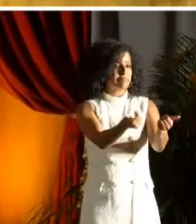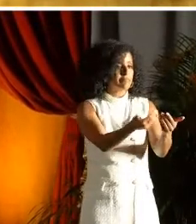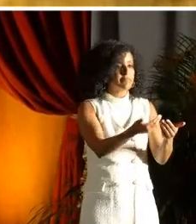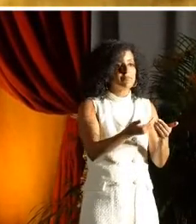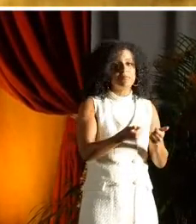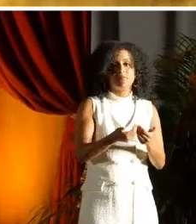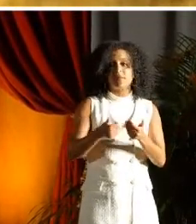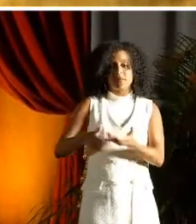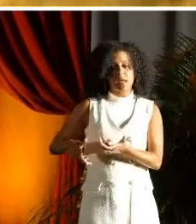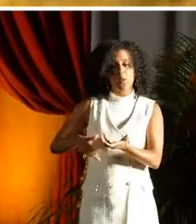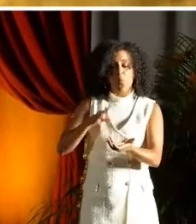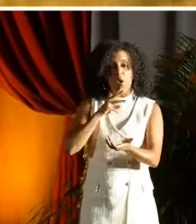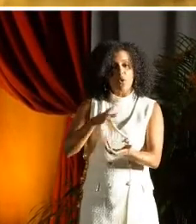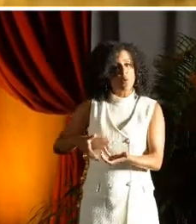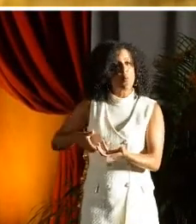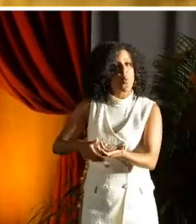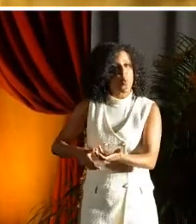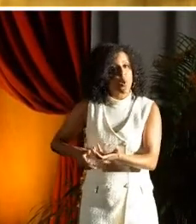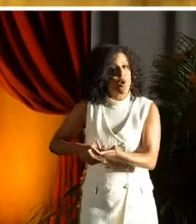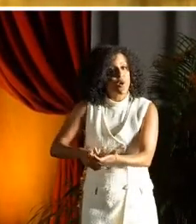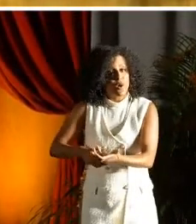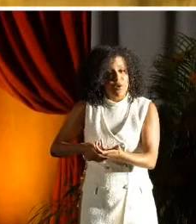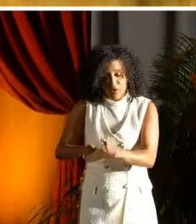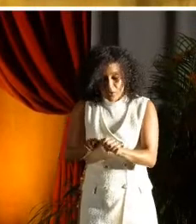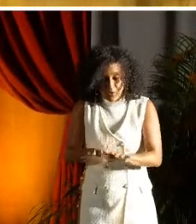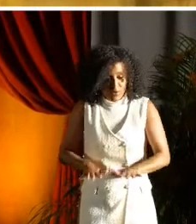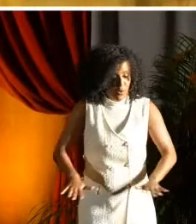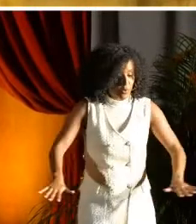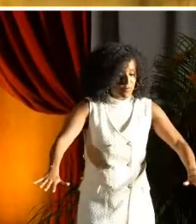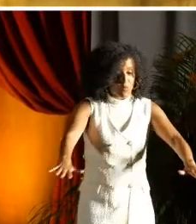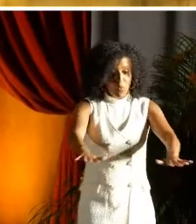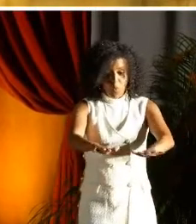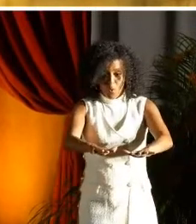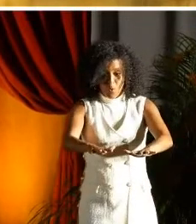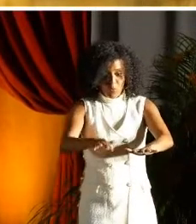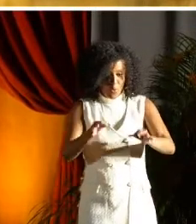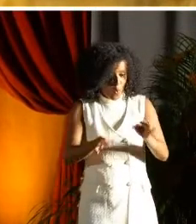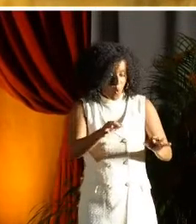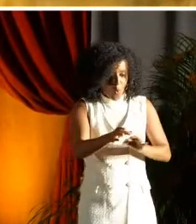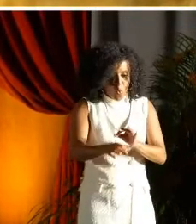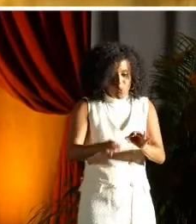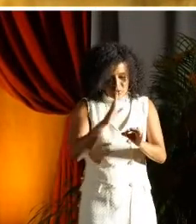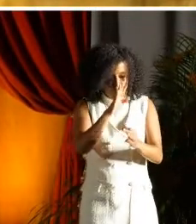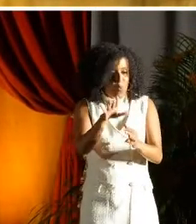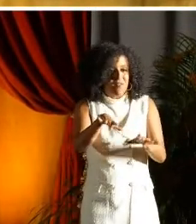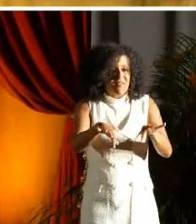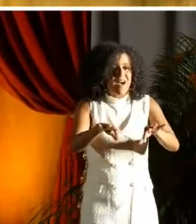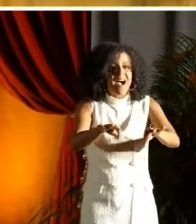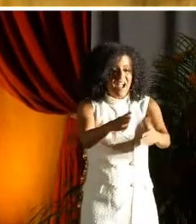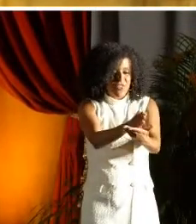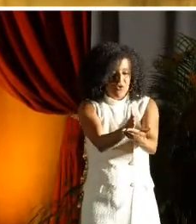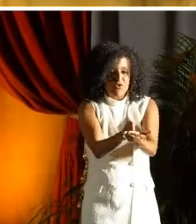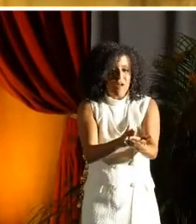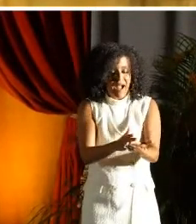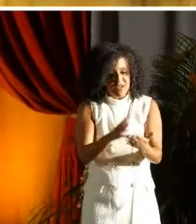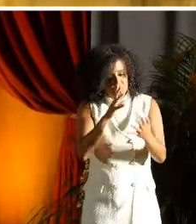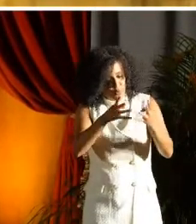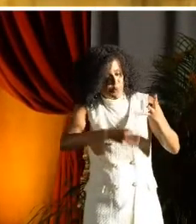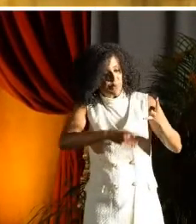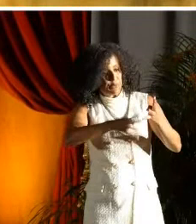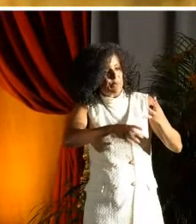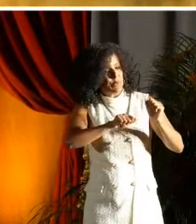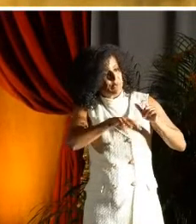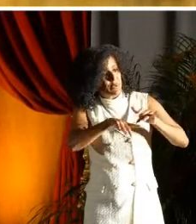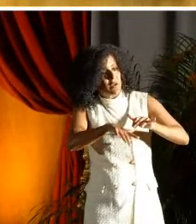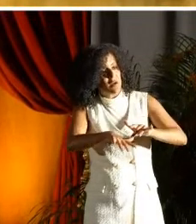water poured over a floor with holes in it. It will always find the cracks. And that is why we have to